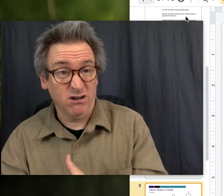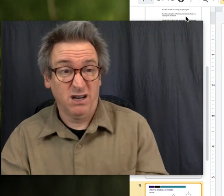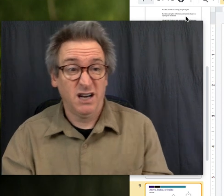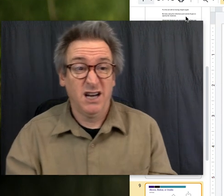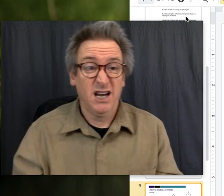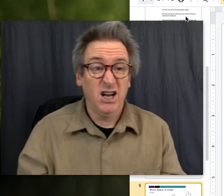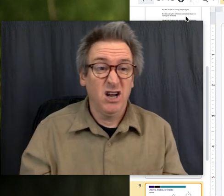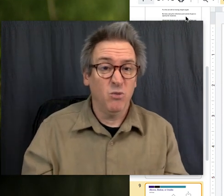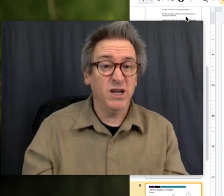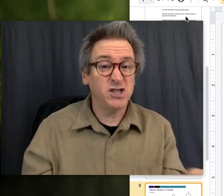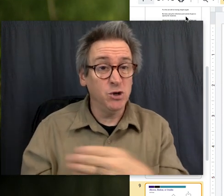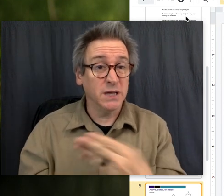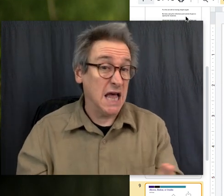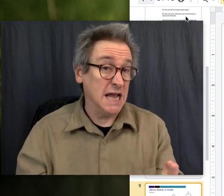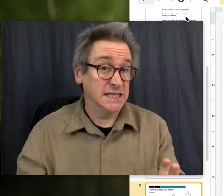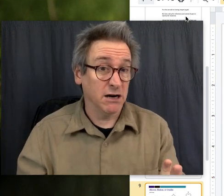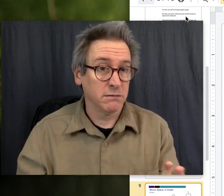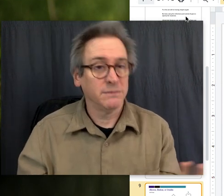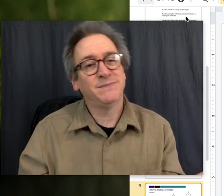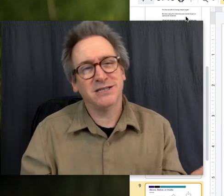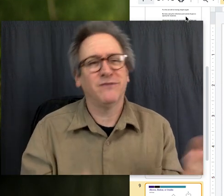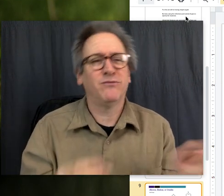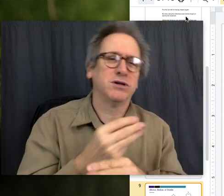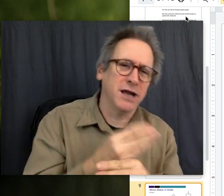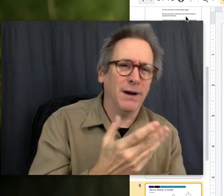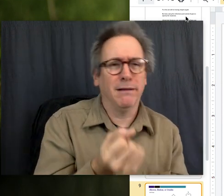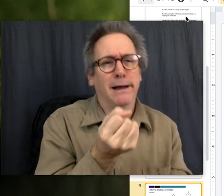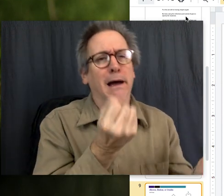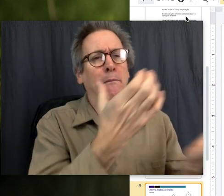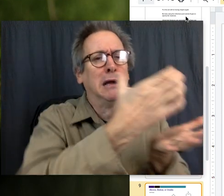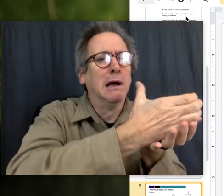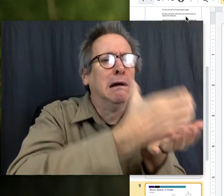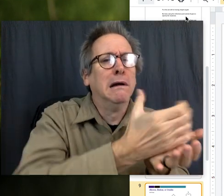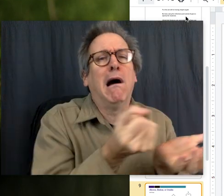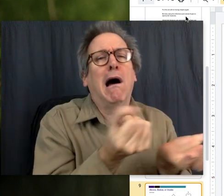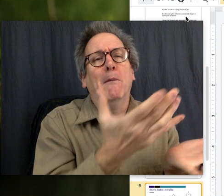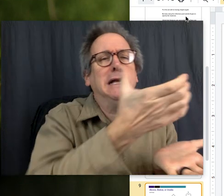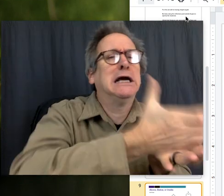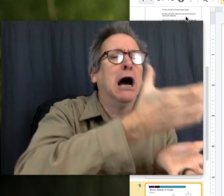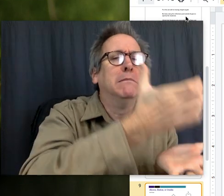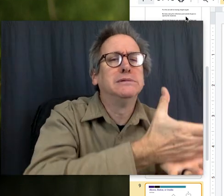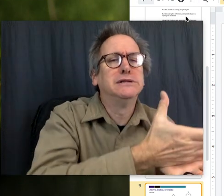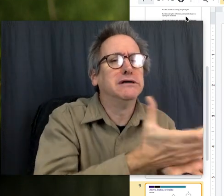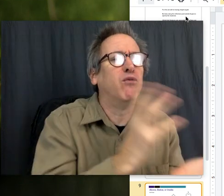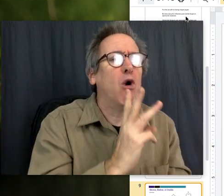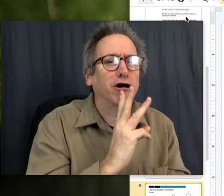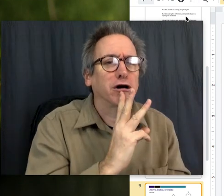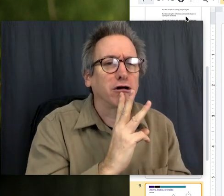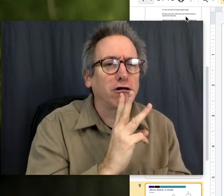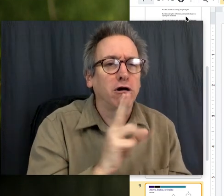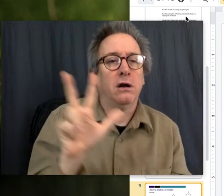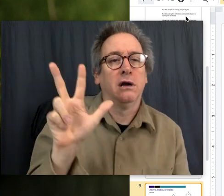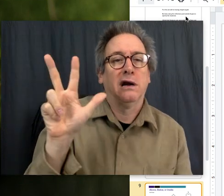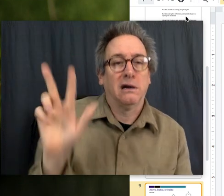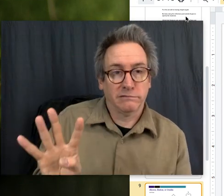later, we assume the line's there, especially if we're talking about, like, how many cups of water?